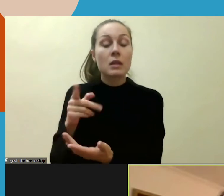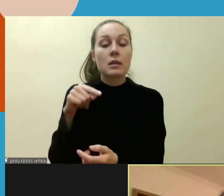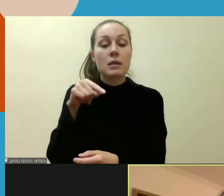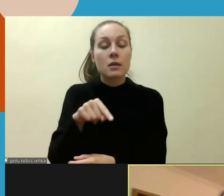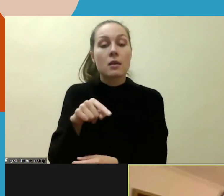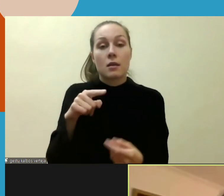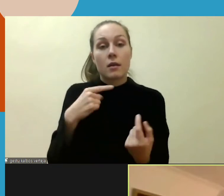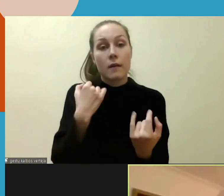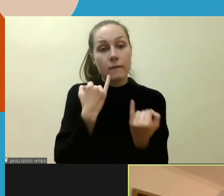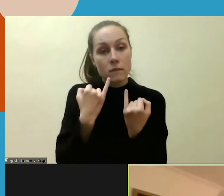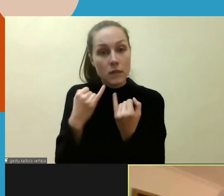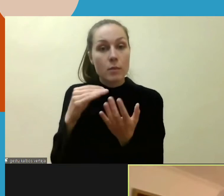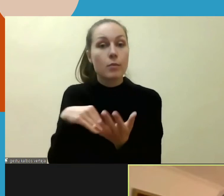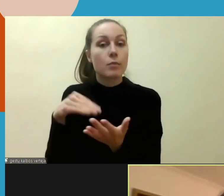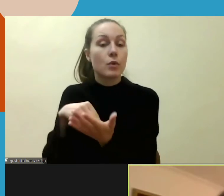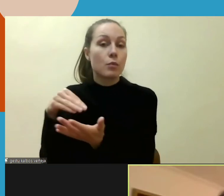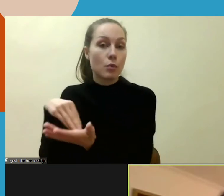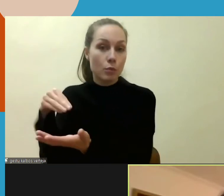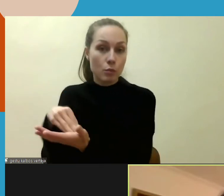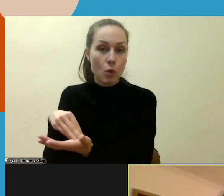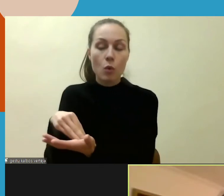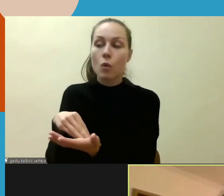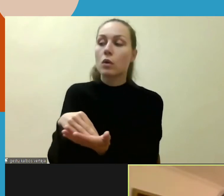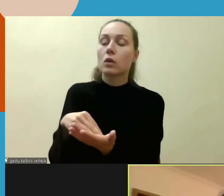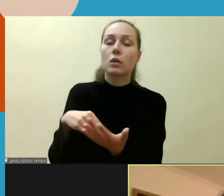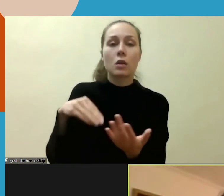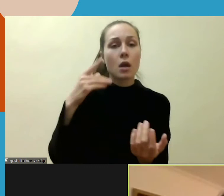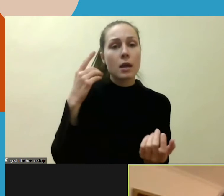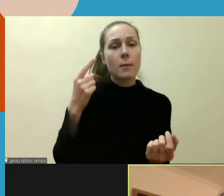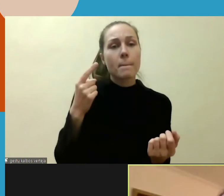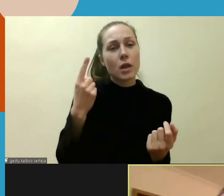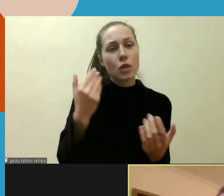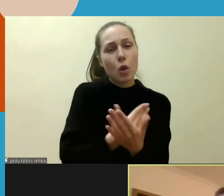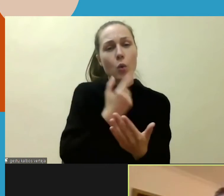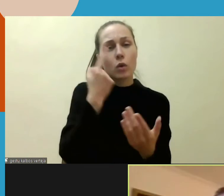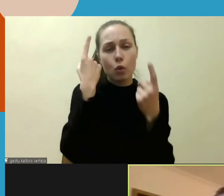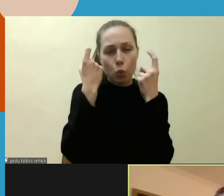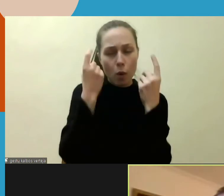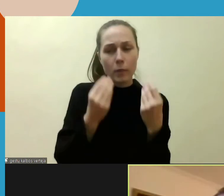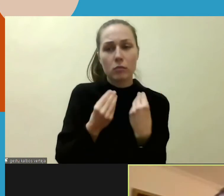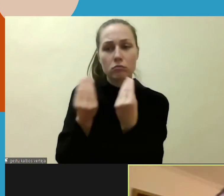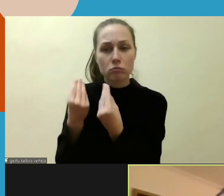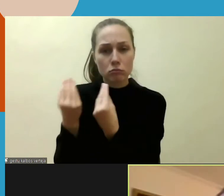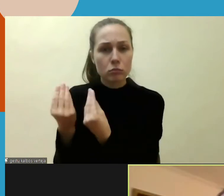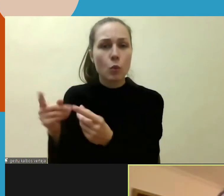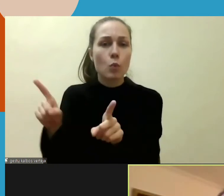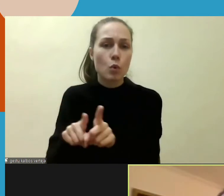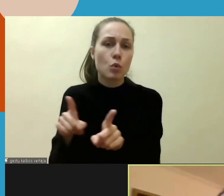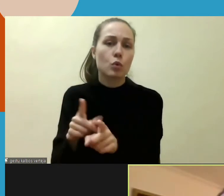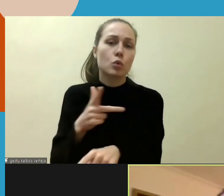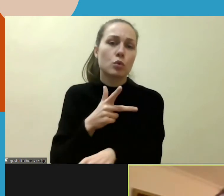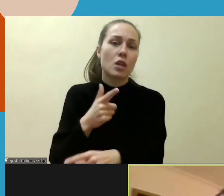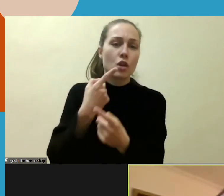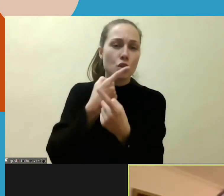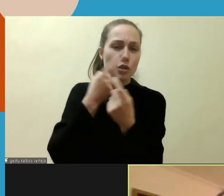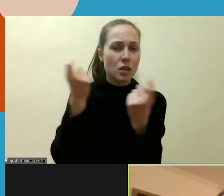the time, and using good media and social media strategies, and asking our network of civil society